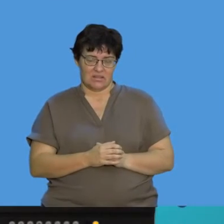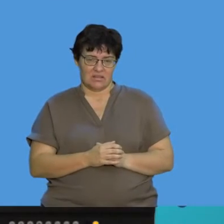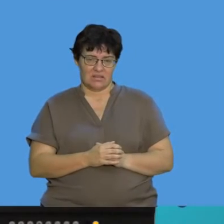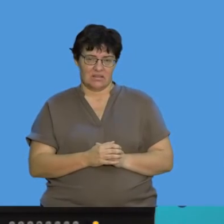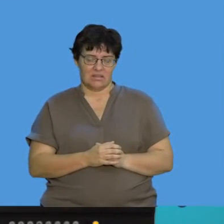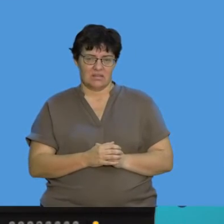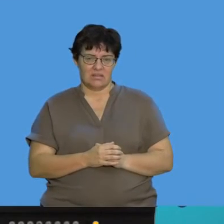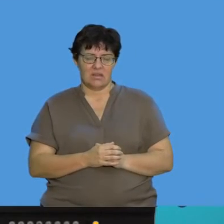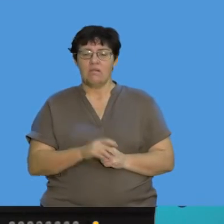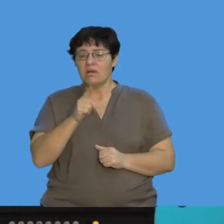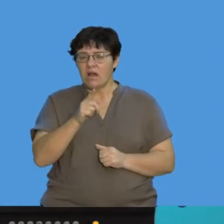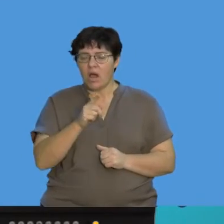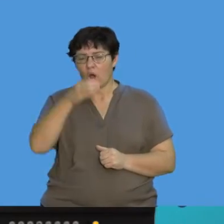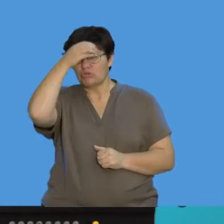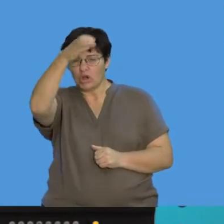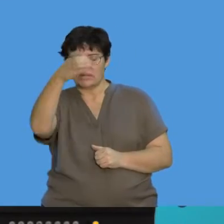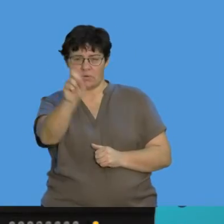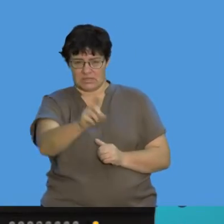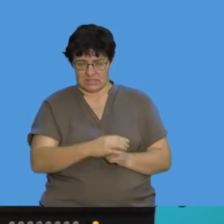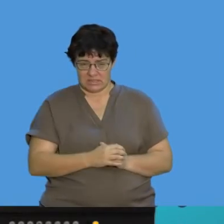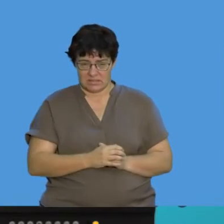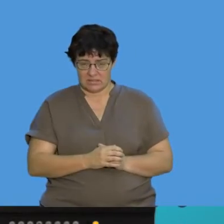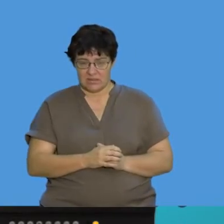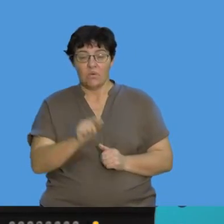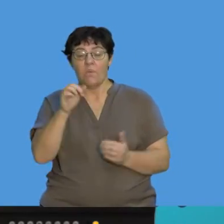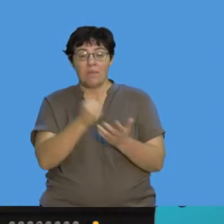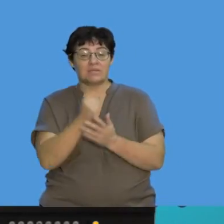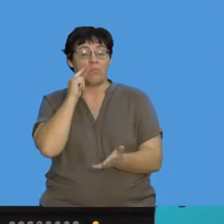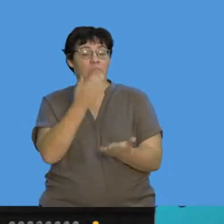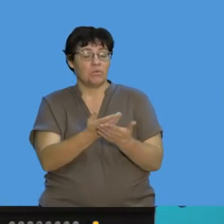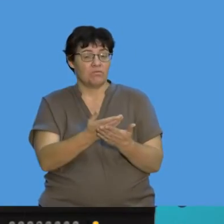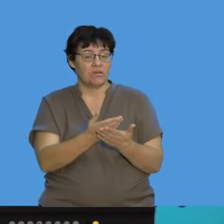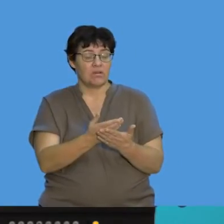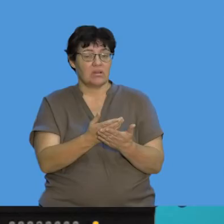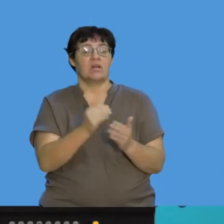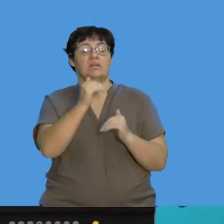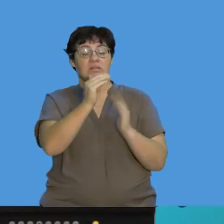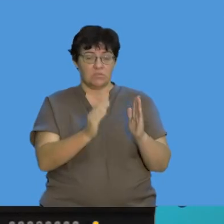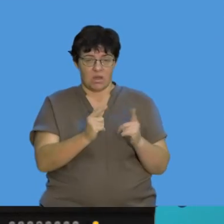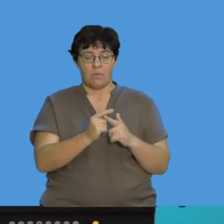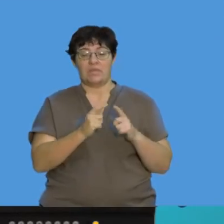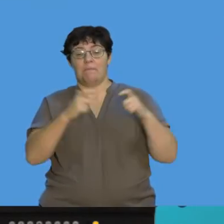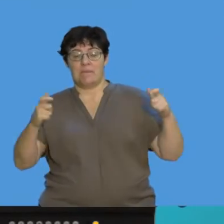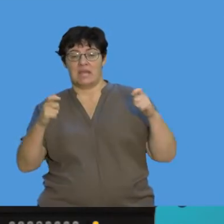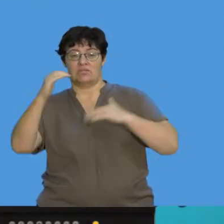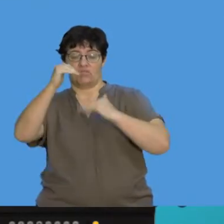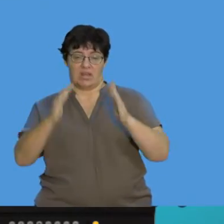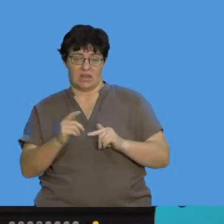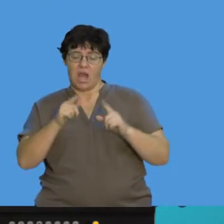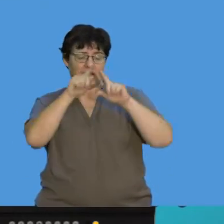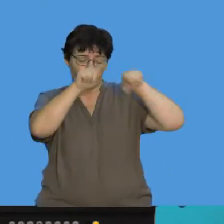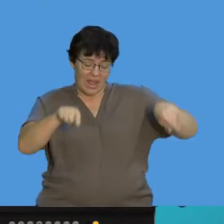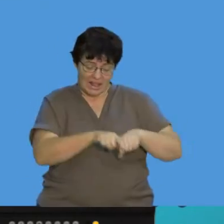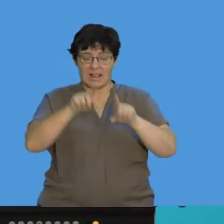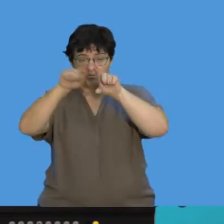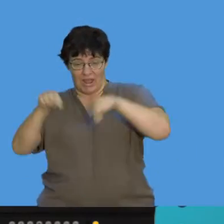just try to see what is the concept here. The concept is proving the smaller triangle with the bigger